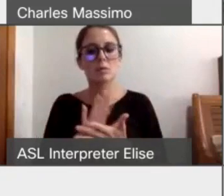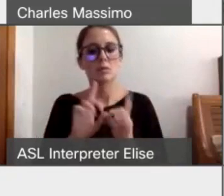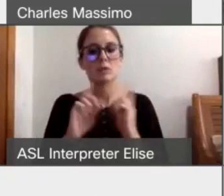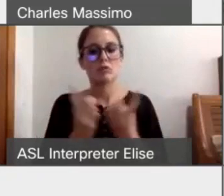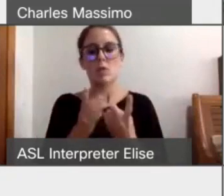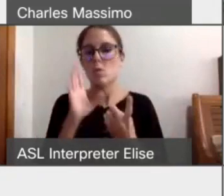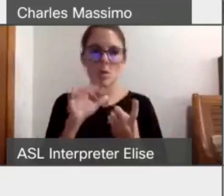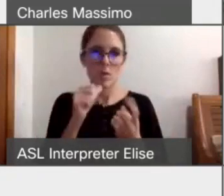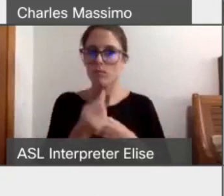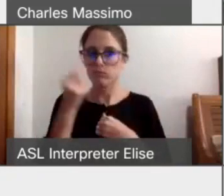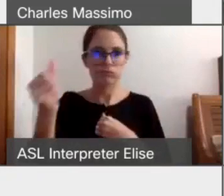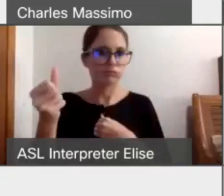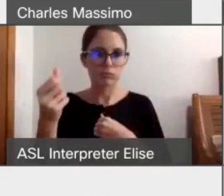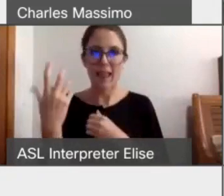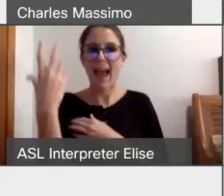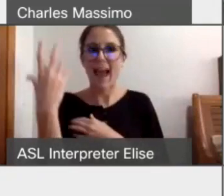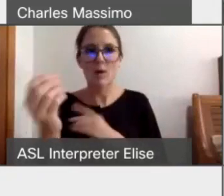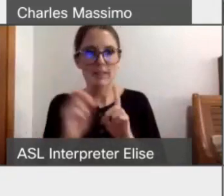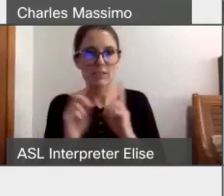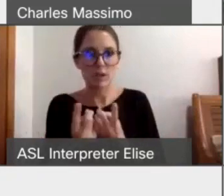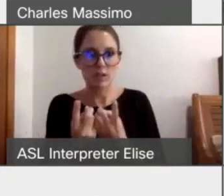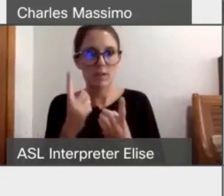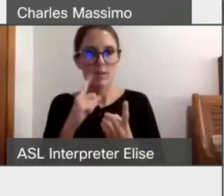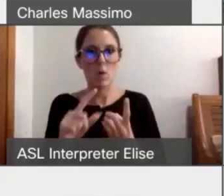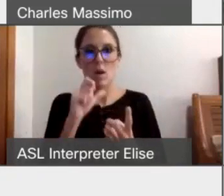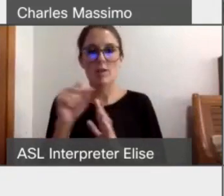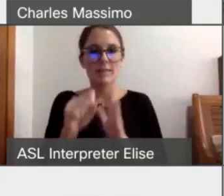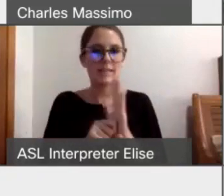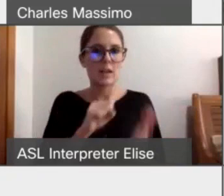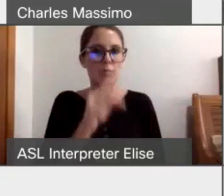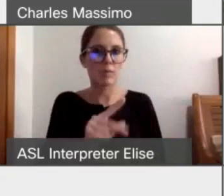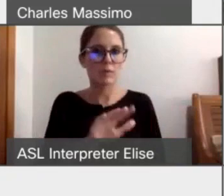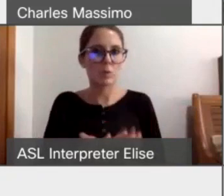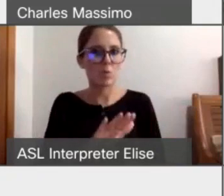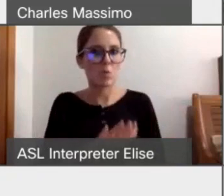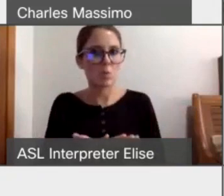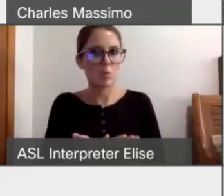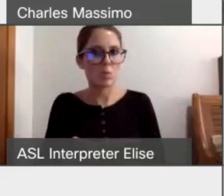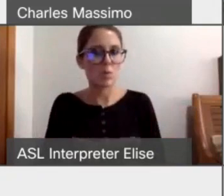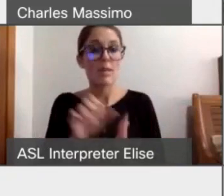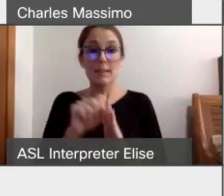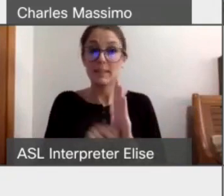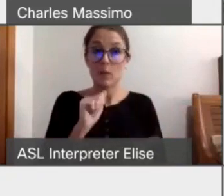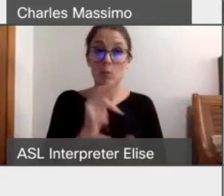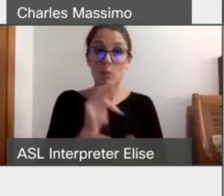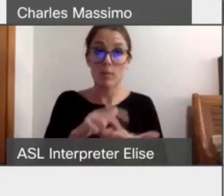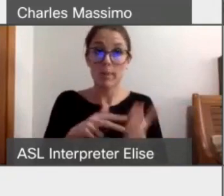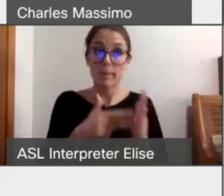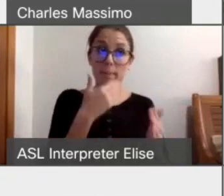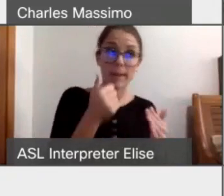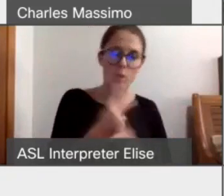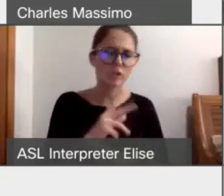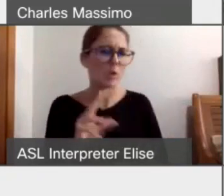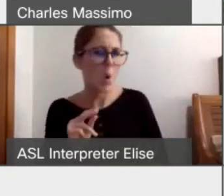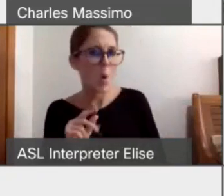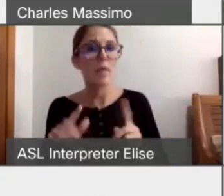kids out of district in what are called in non-state approved schools. And state approved doesn't make it better or worse. The problem is